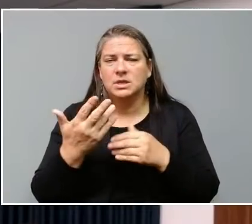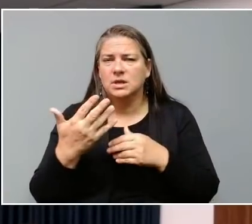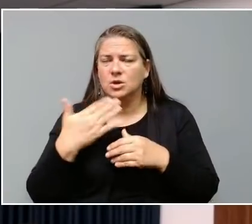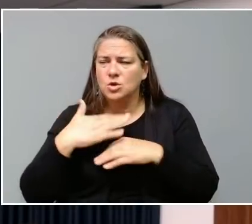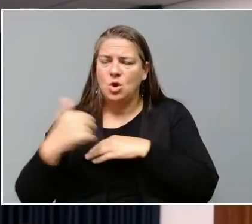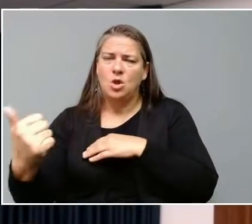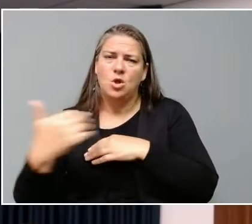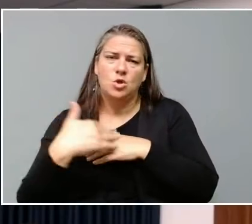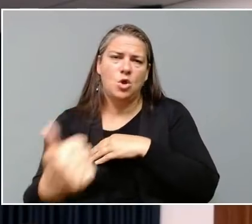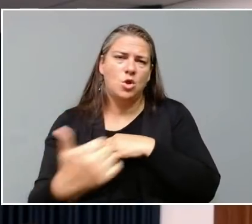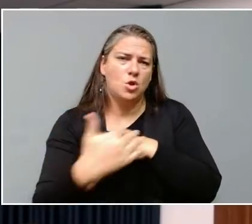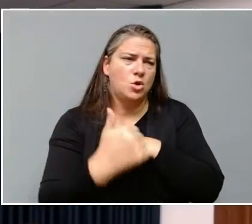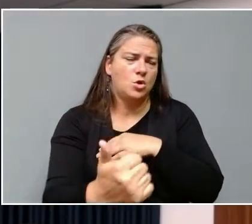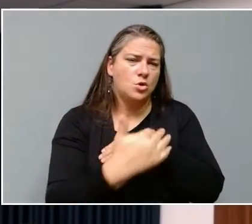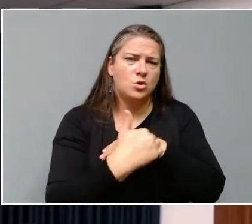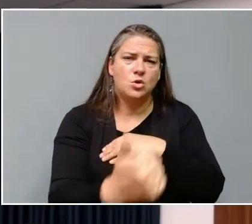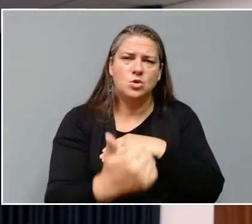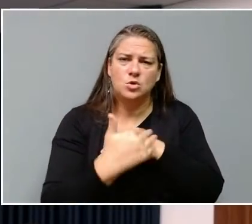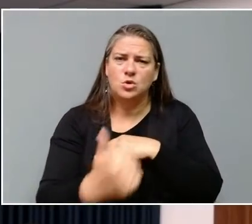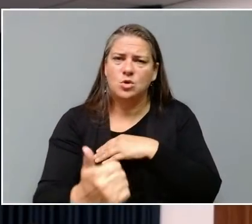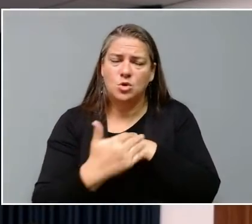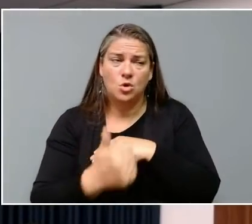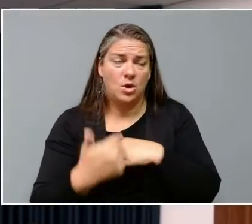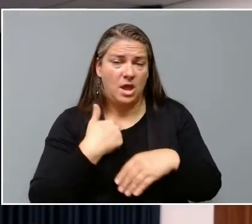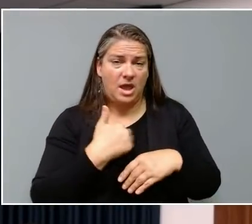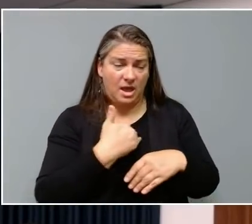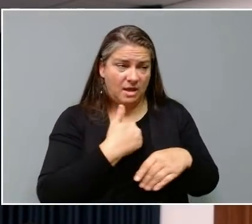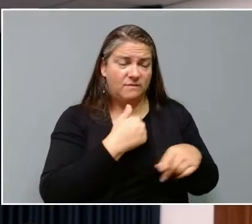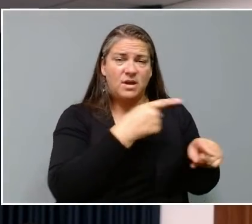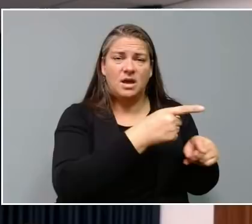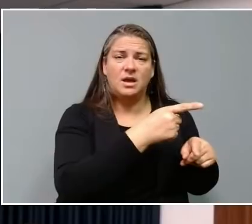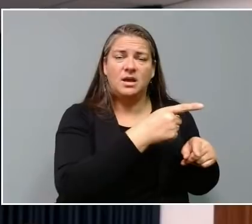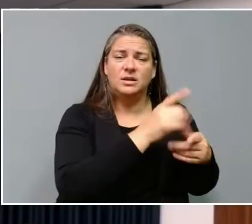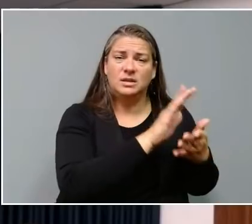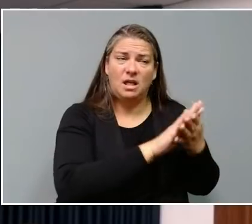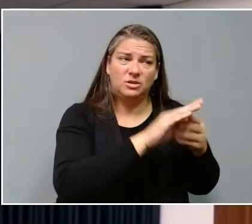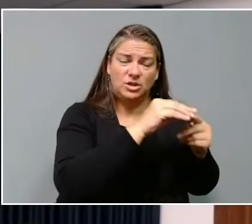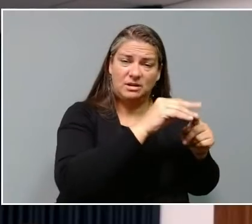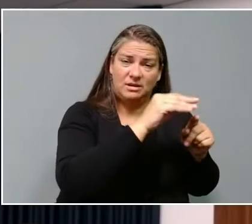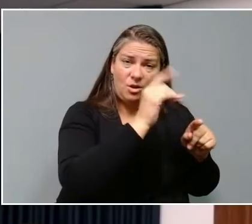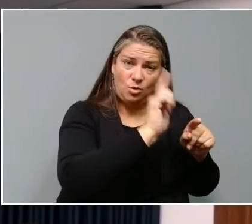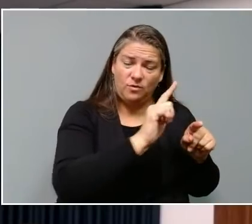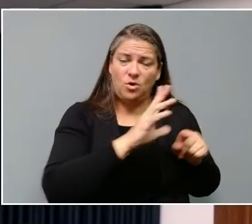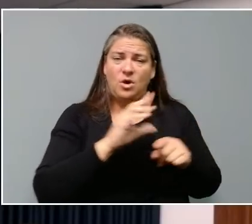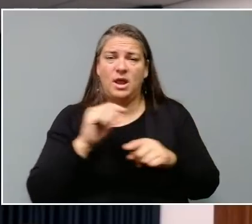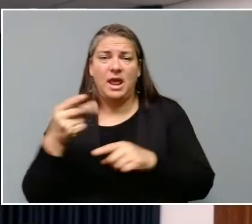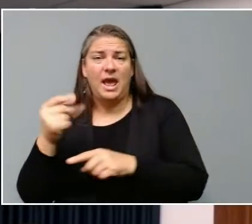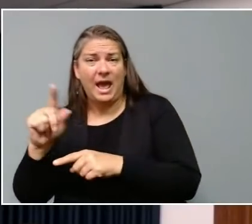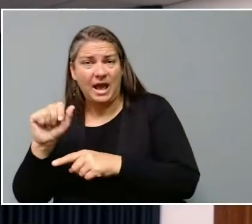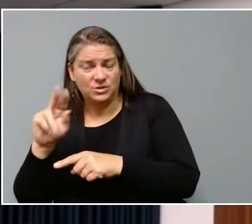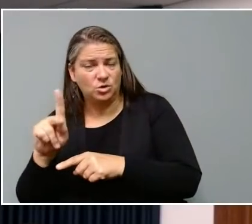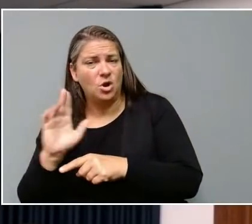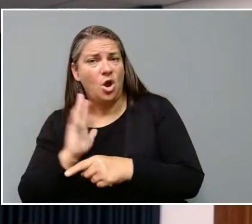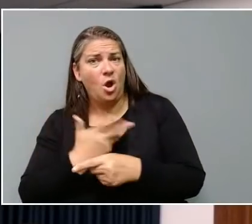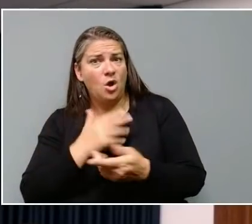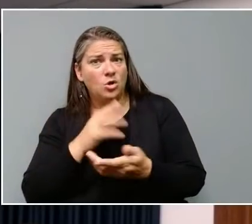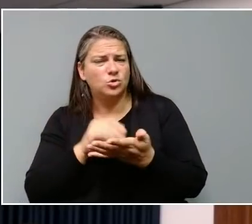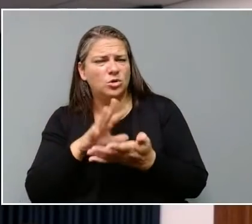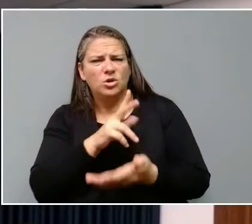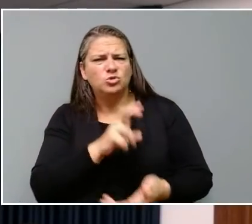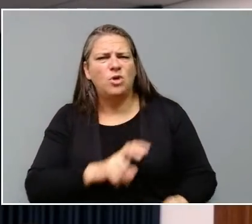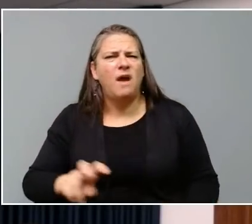need. With our campus in Louisville and our campus in Hazard, our students and our faculty are traveling around the Commonwealth,